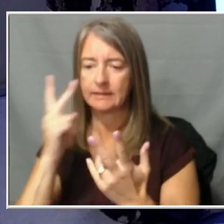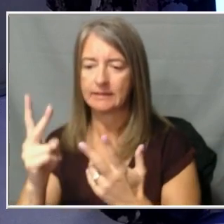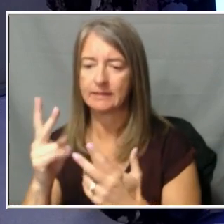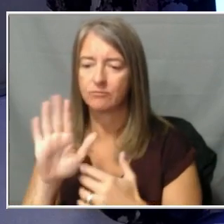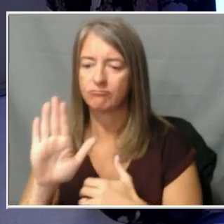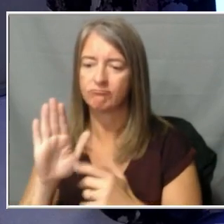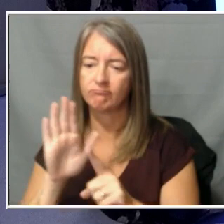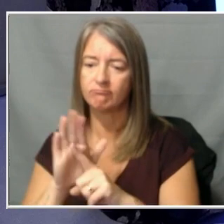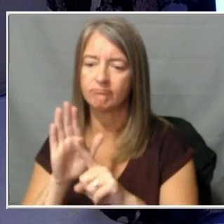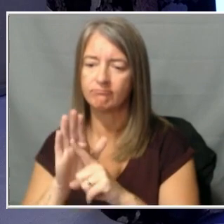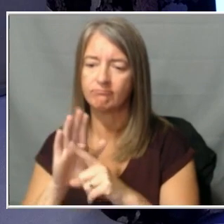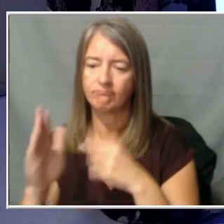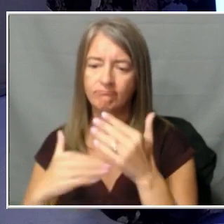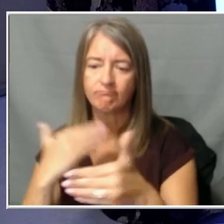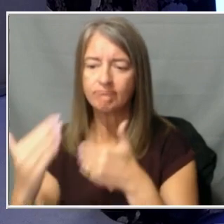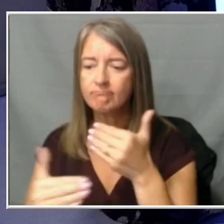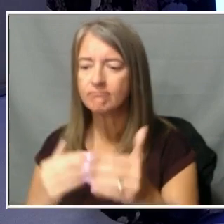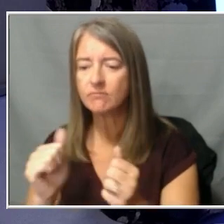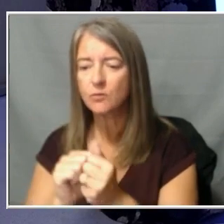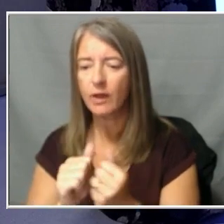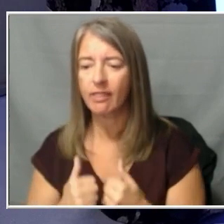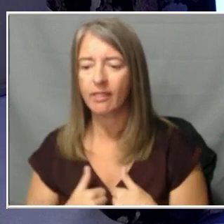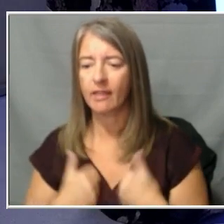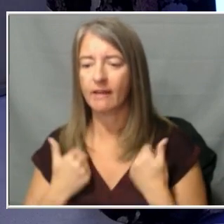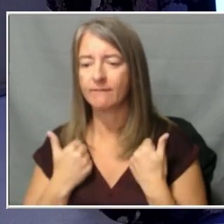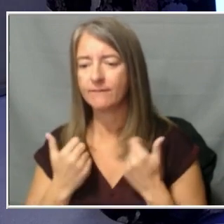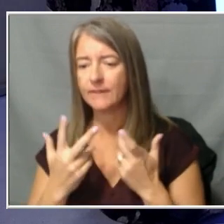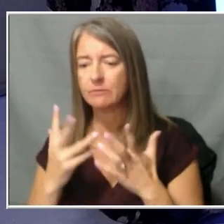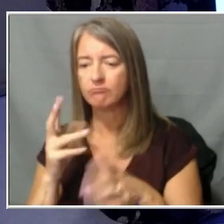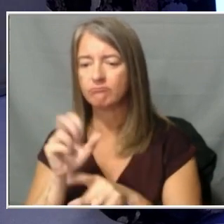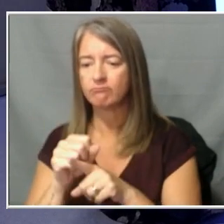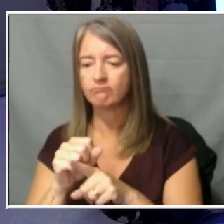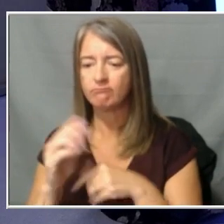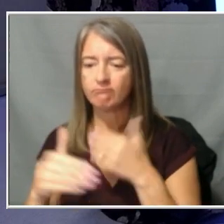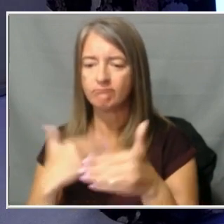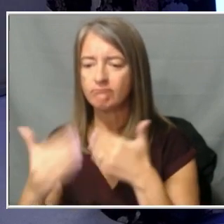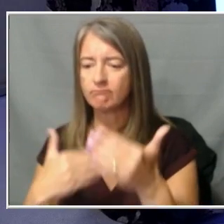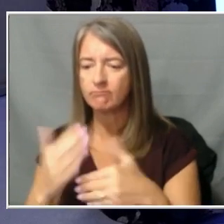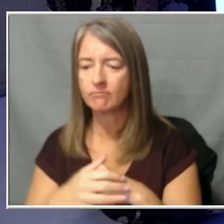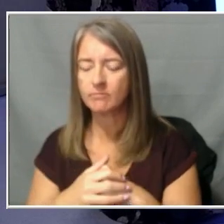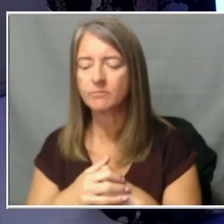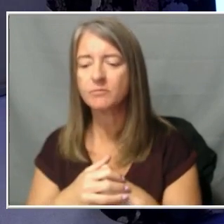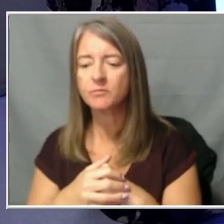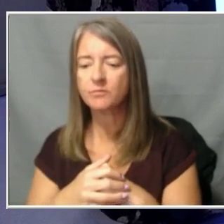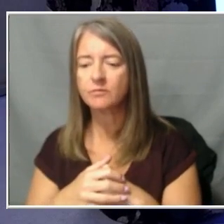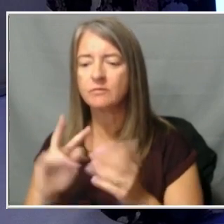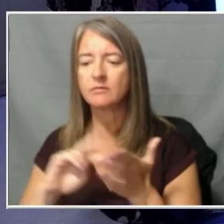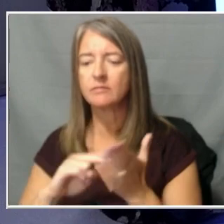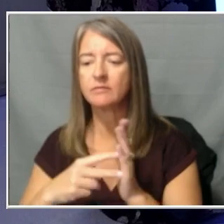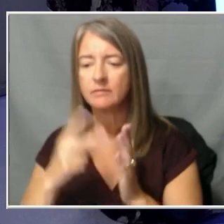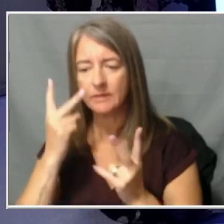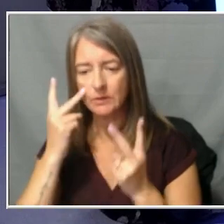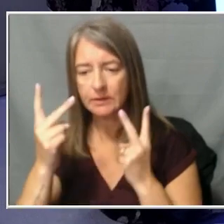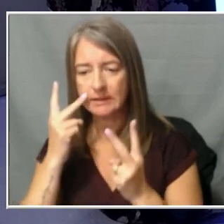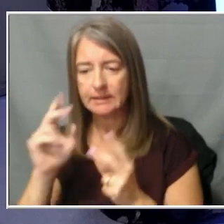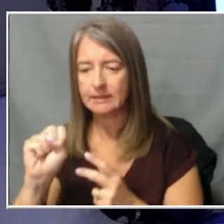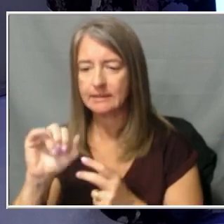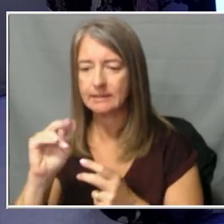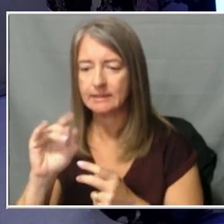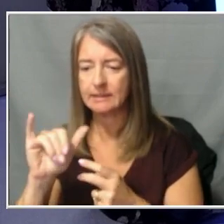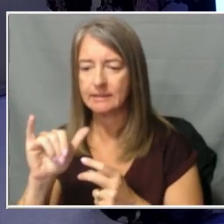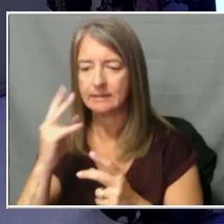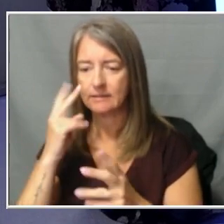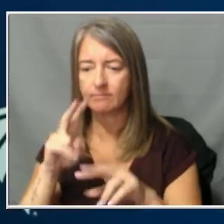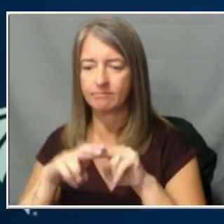just plowing forward with life and kind of grabbing it by the tail. What does it mean to you to see her sitting here today? Oh,